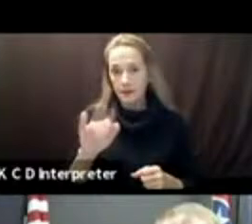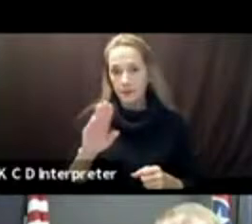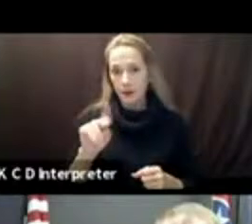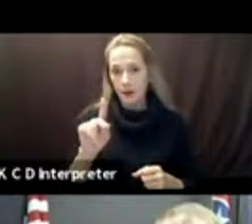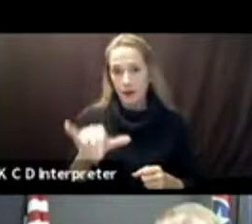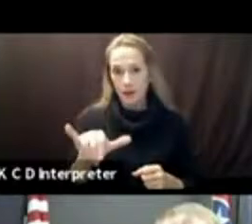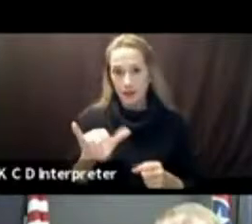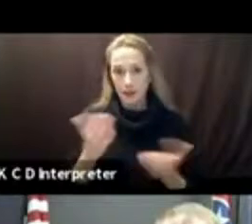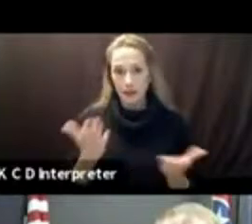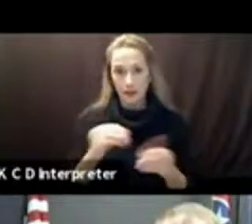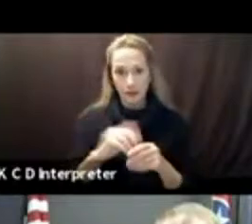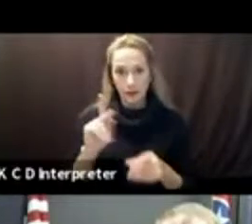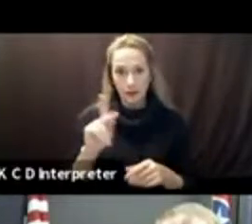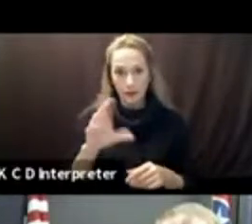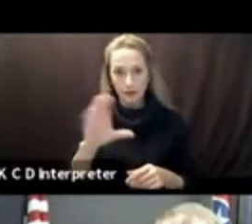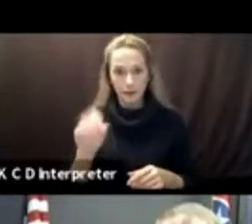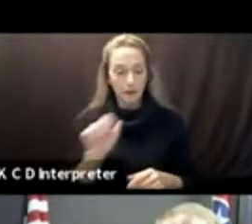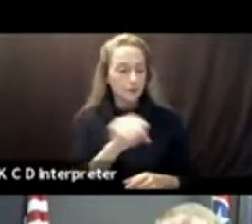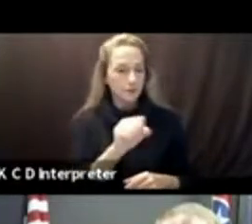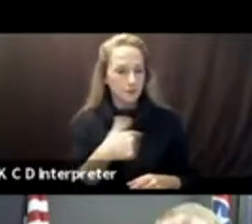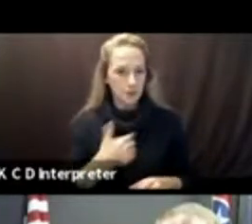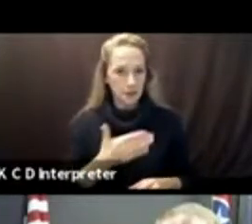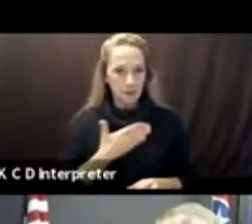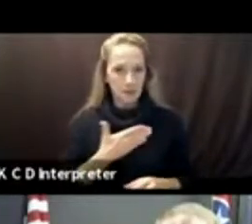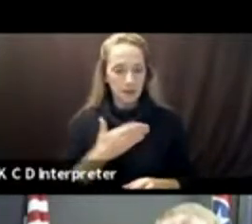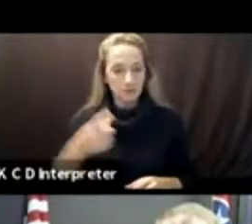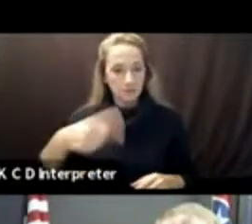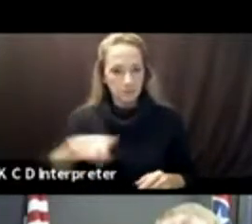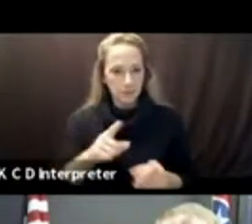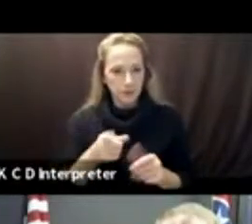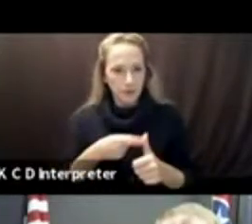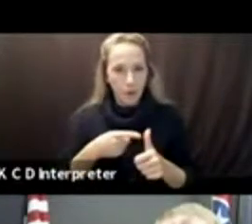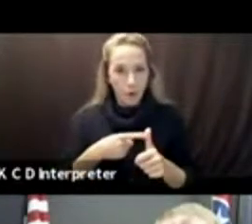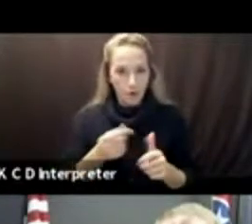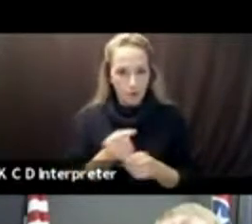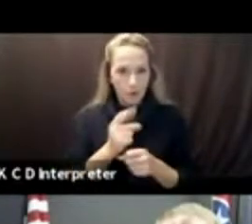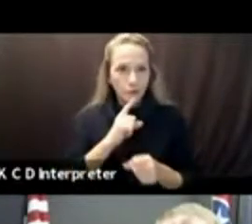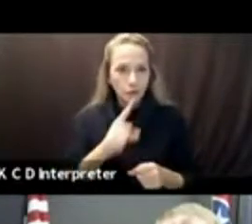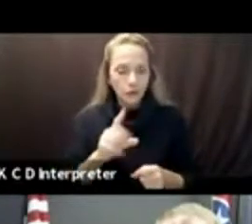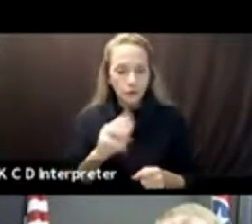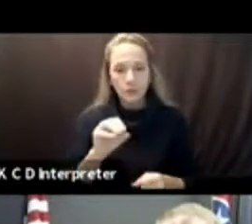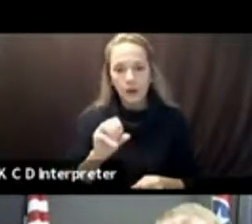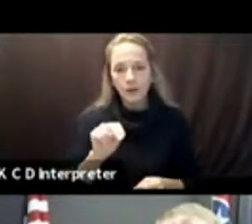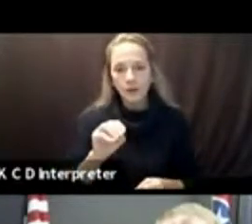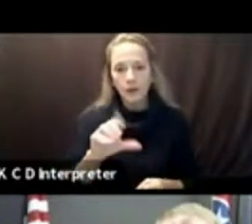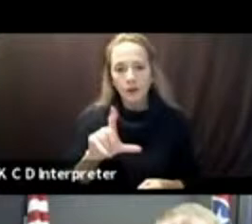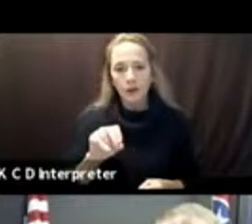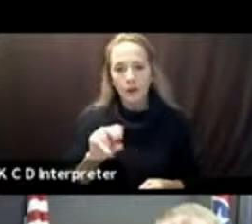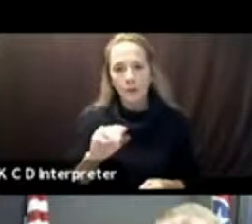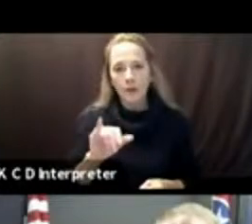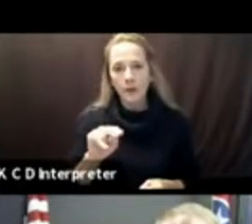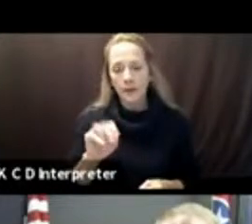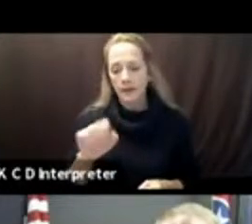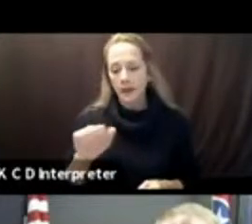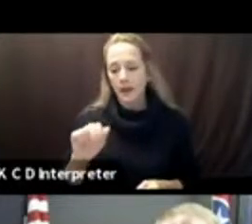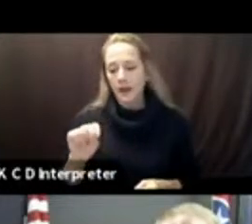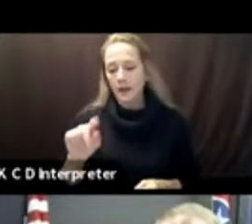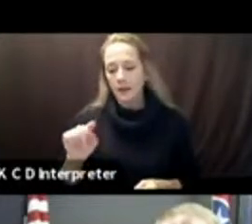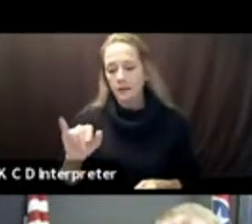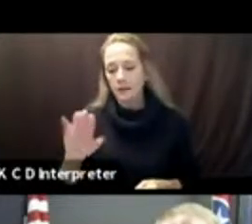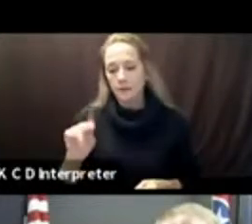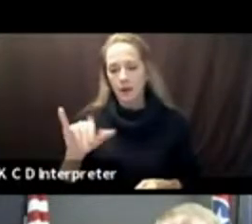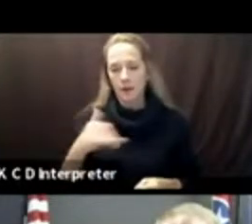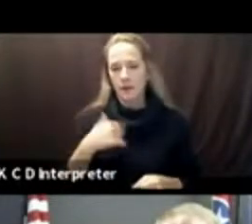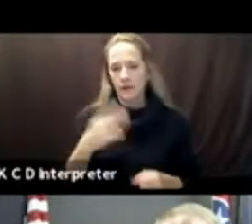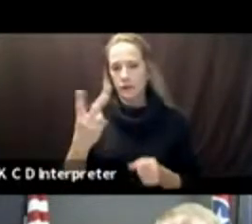to. So just to kind of make sure everybody's aware of that first. So the monoclonal antibody, there's 2 different products under